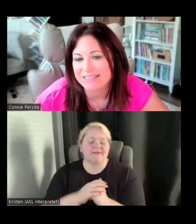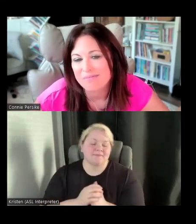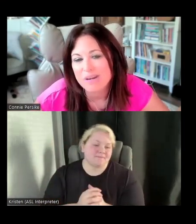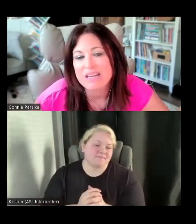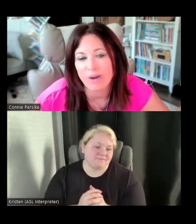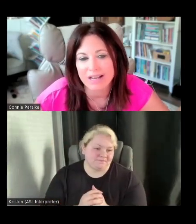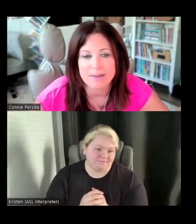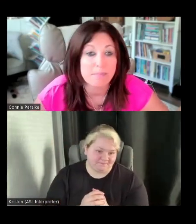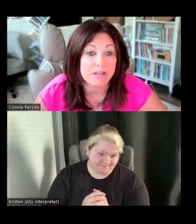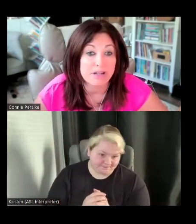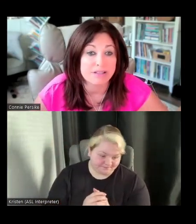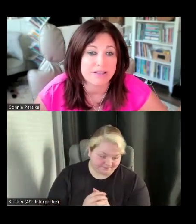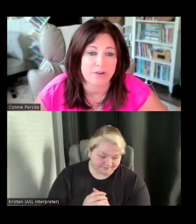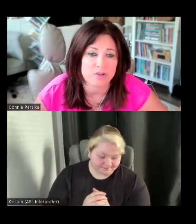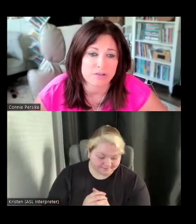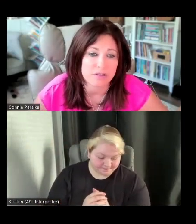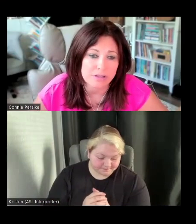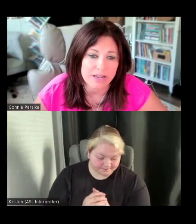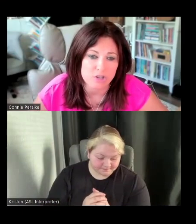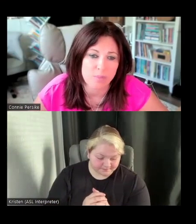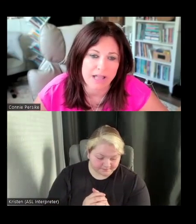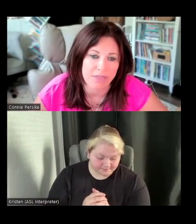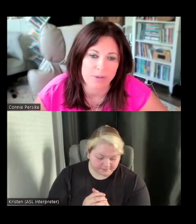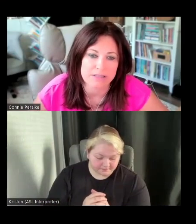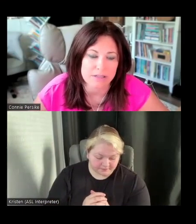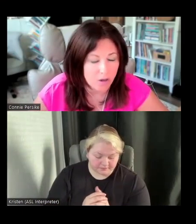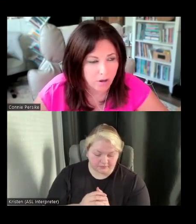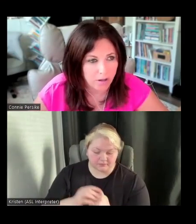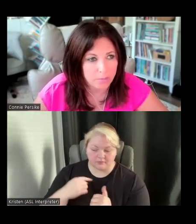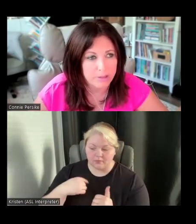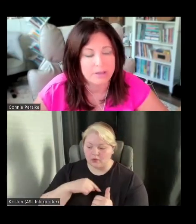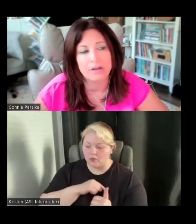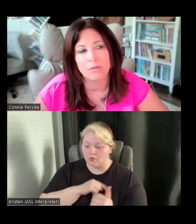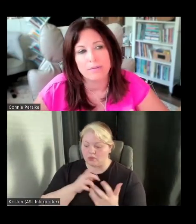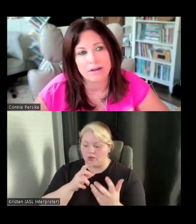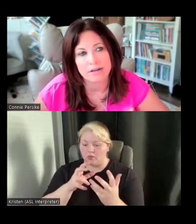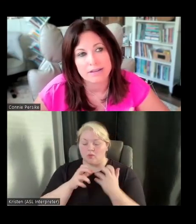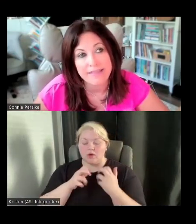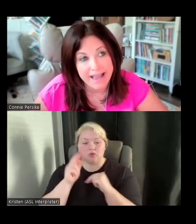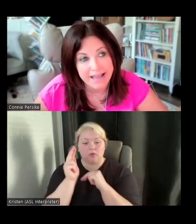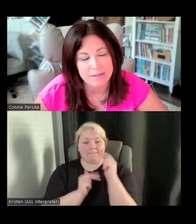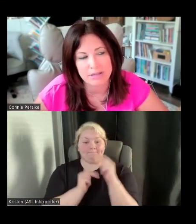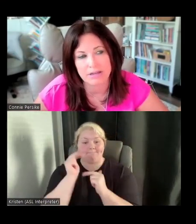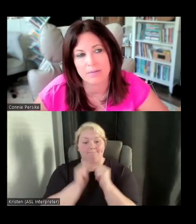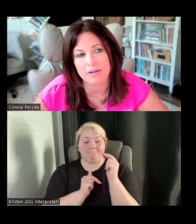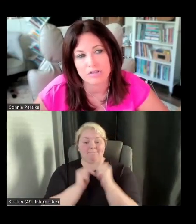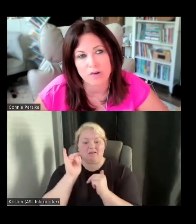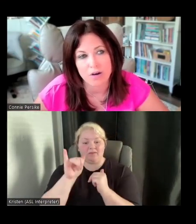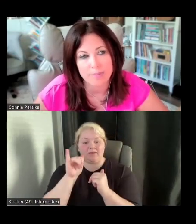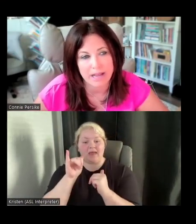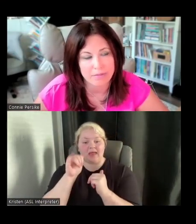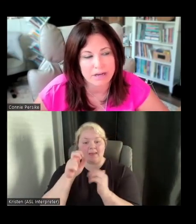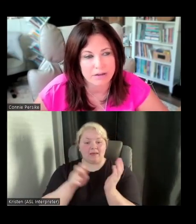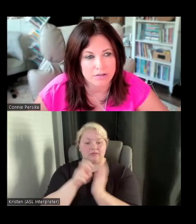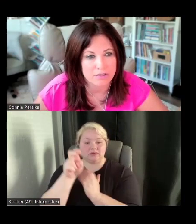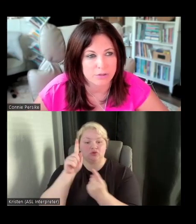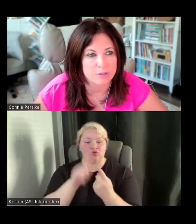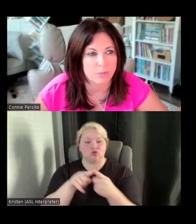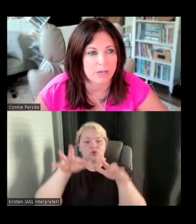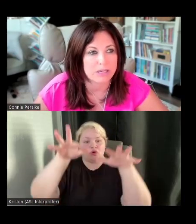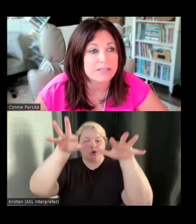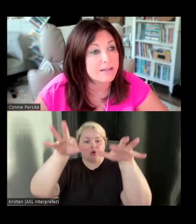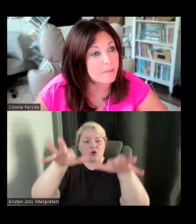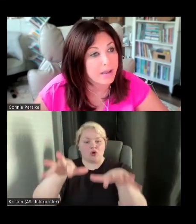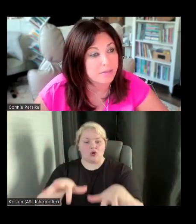But we want to build the neurological pathways to calm. We want that to become a stronger pathway in our